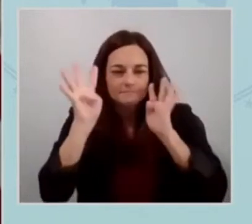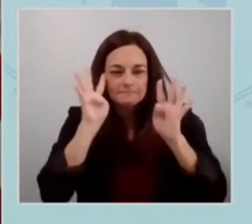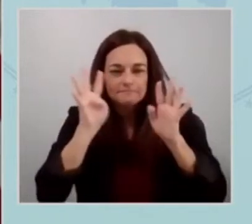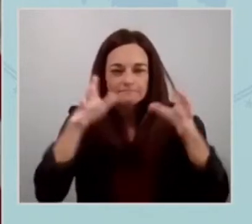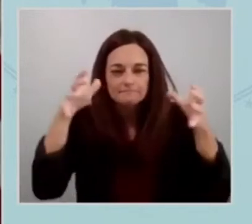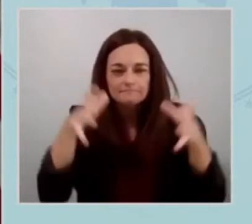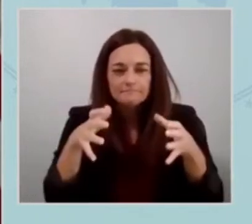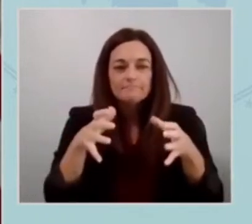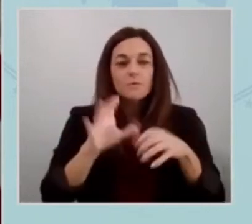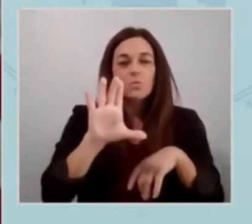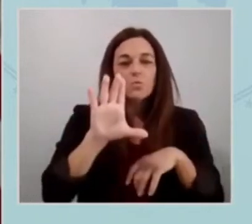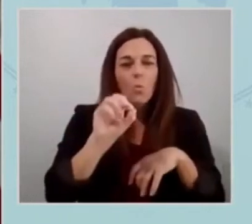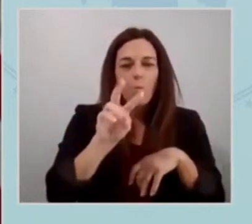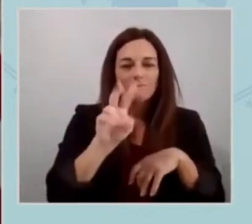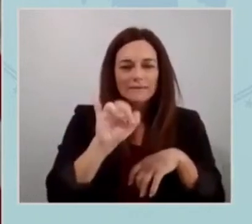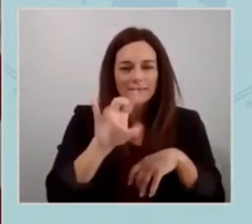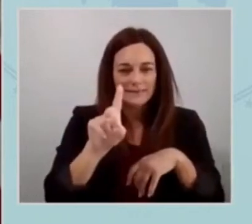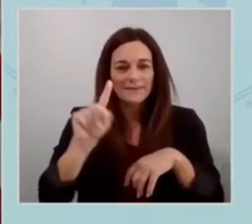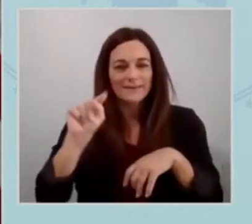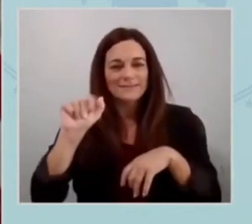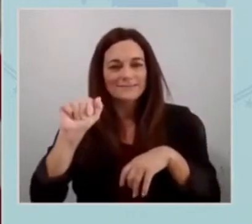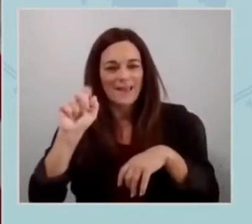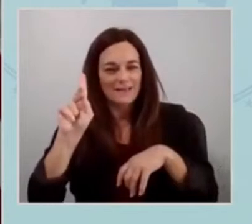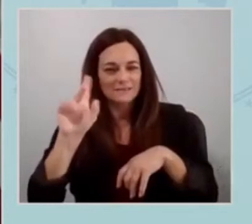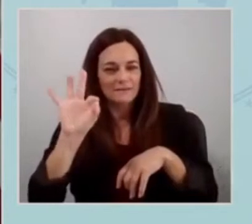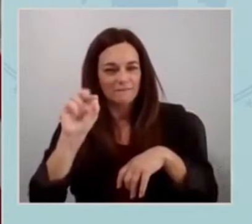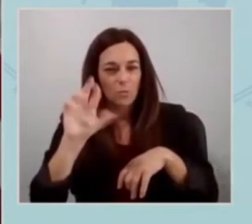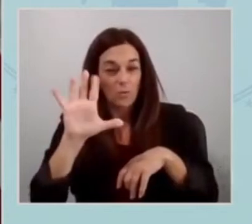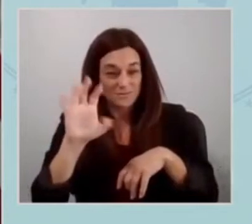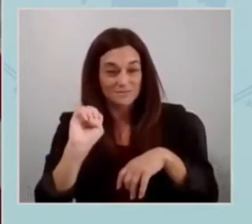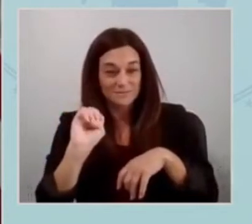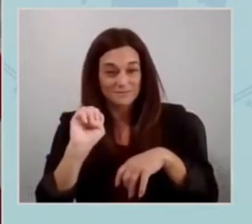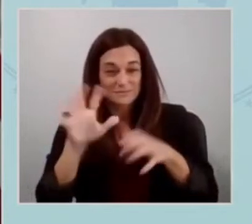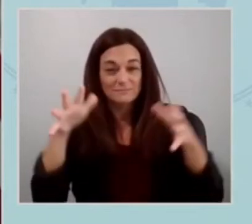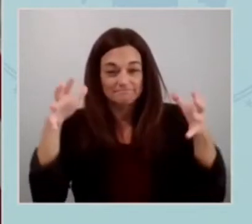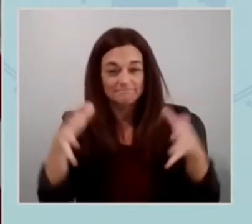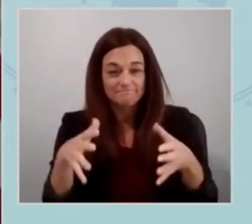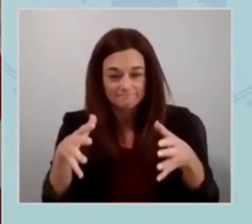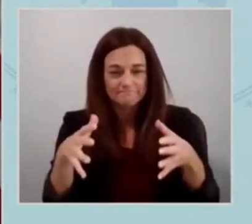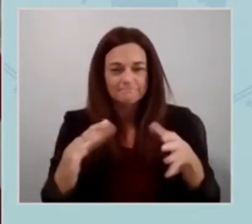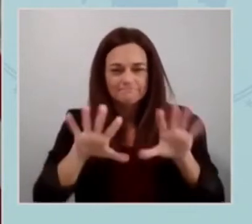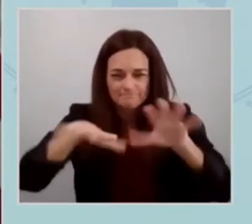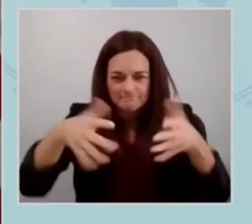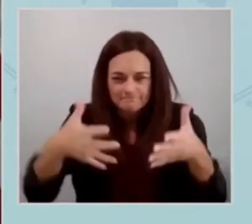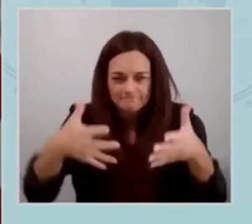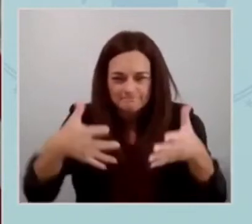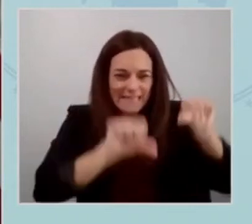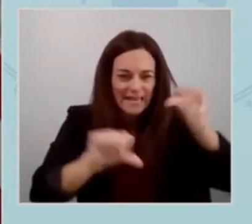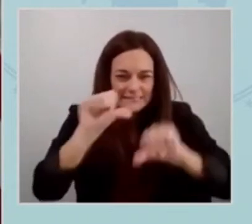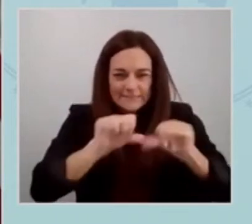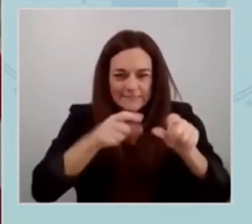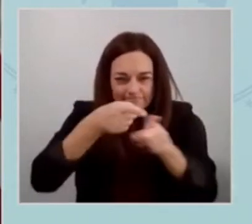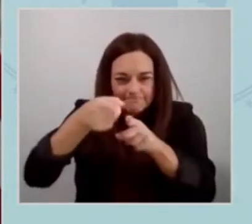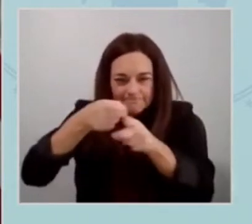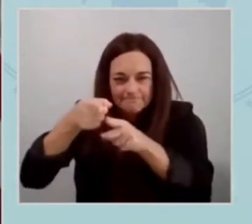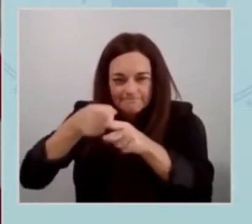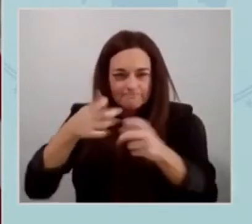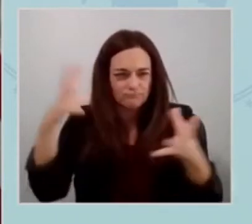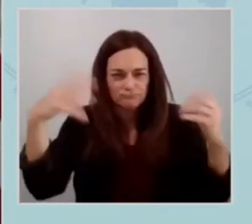I early on put together a COVID task force of the most